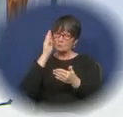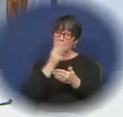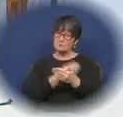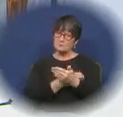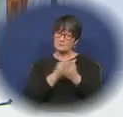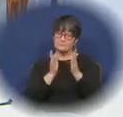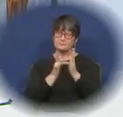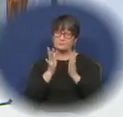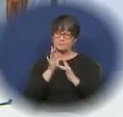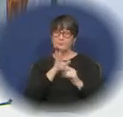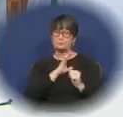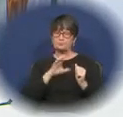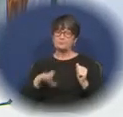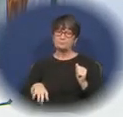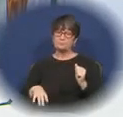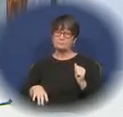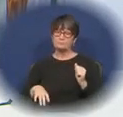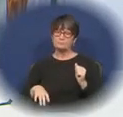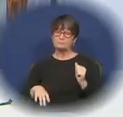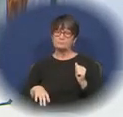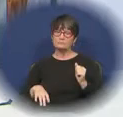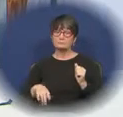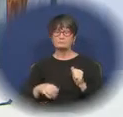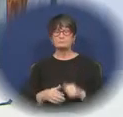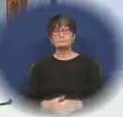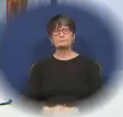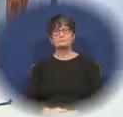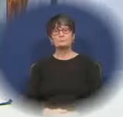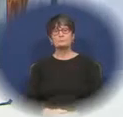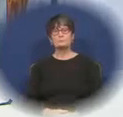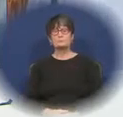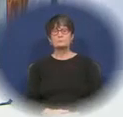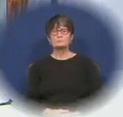Son, Jesus Christ.